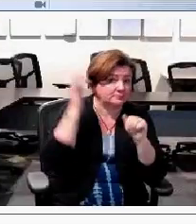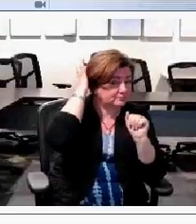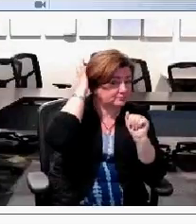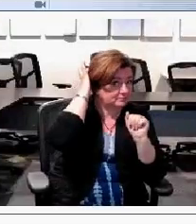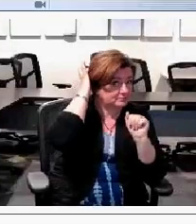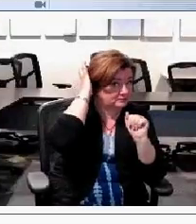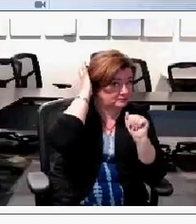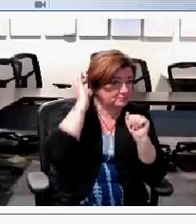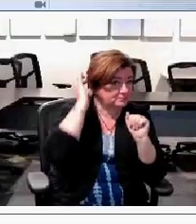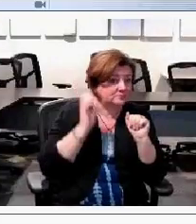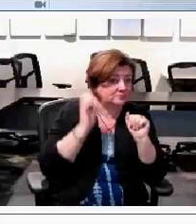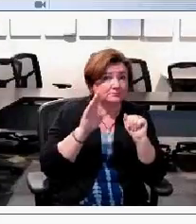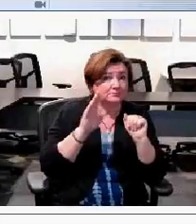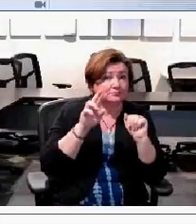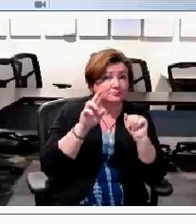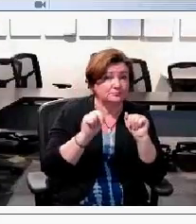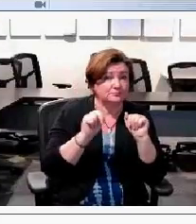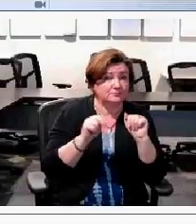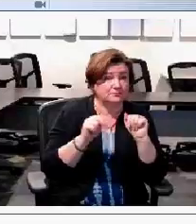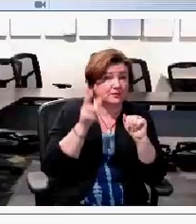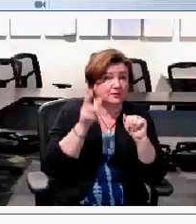Hi, Cheryl. This is Bryn. I can hear Cheryl coming through.